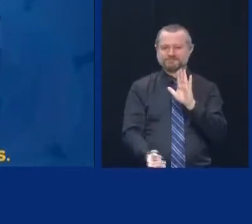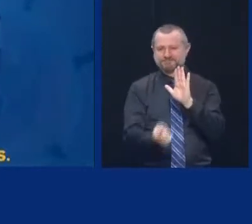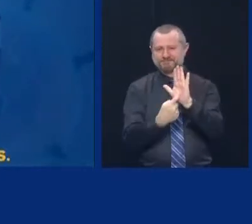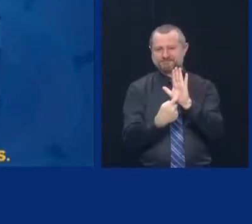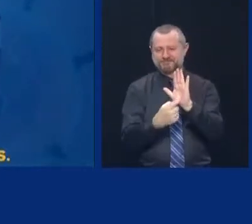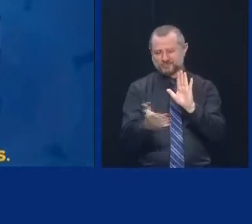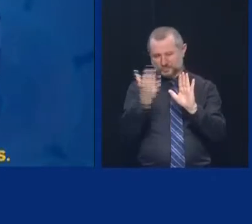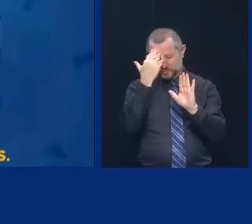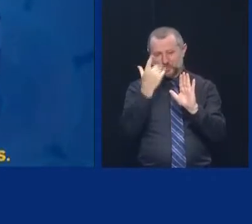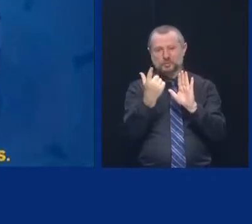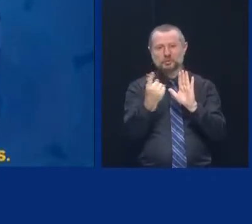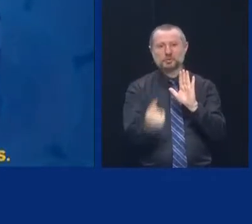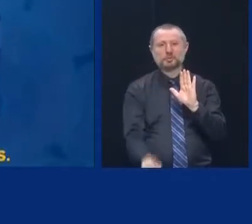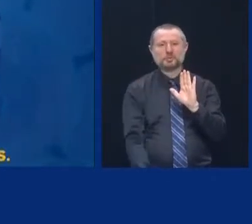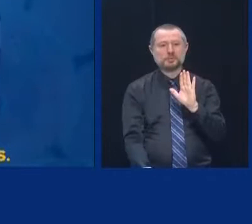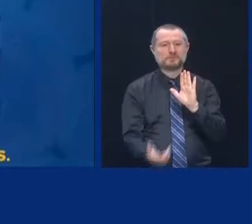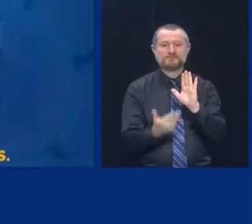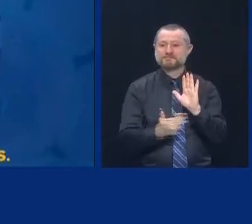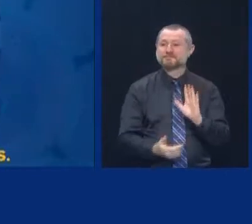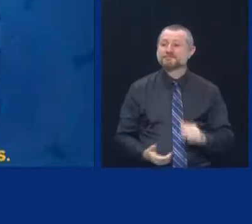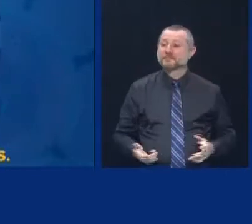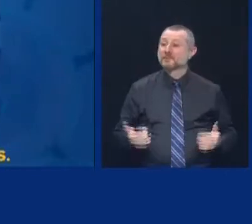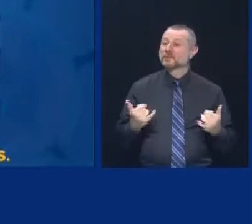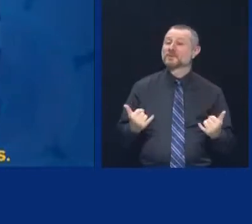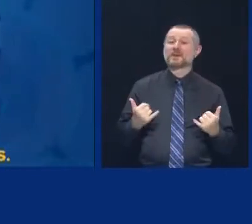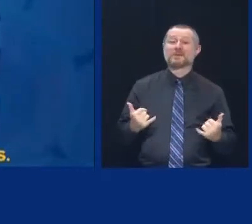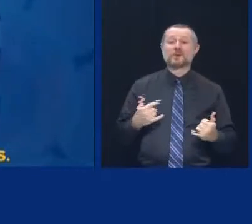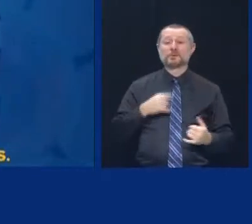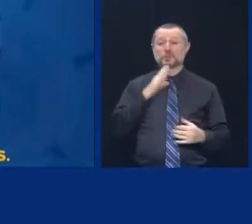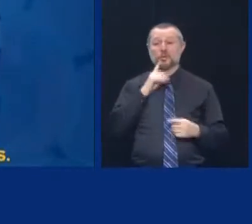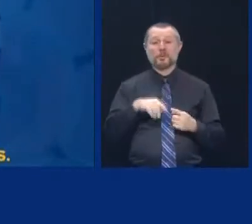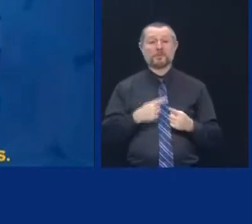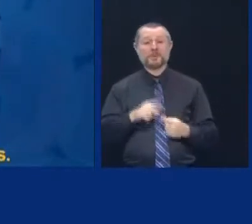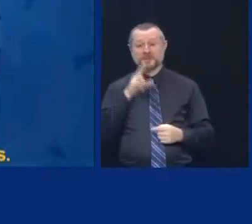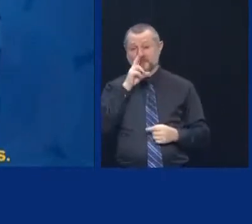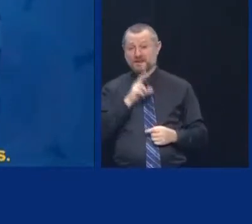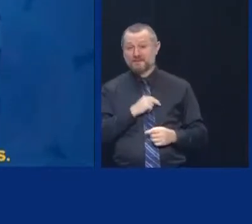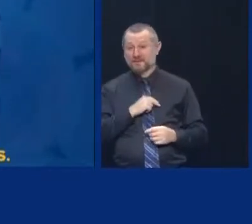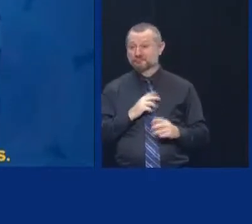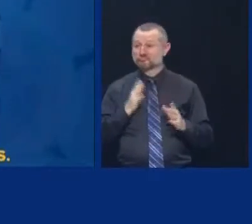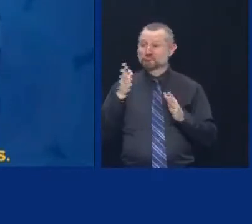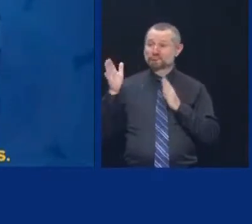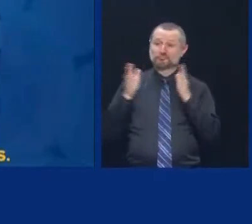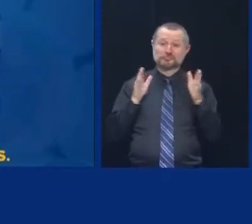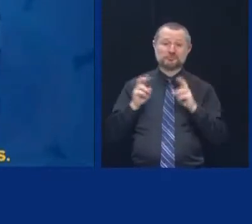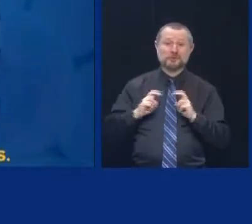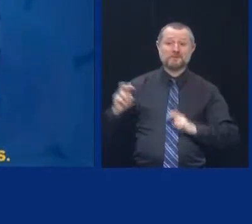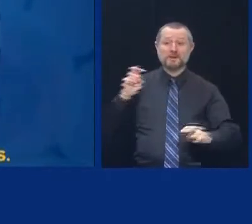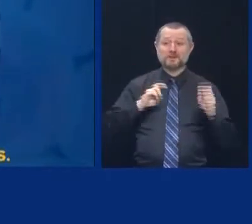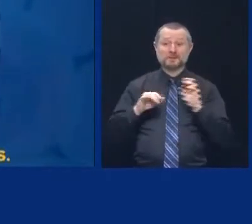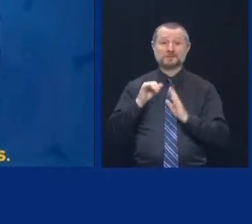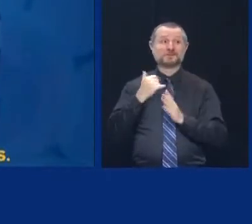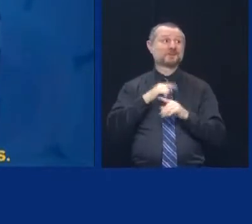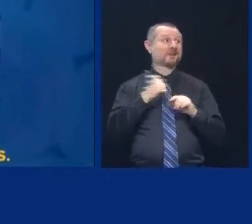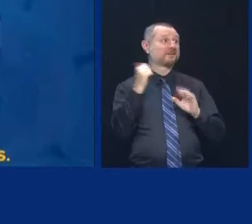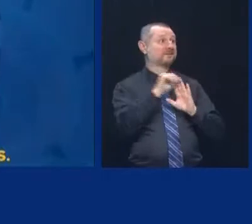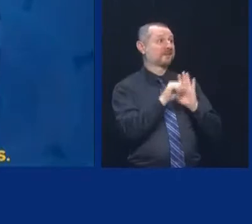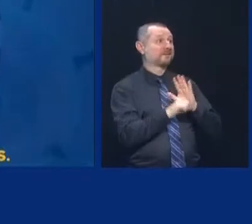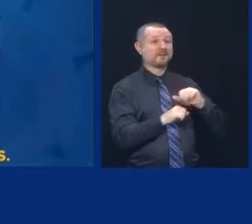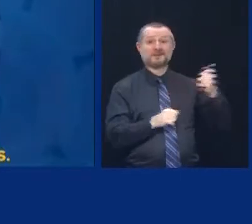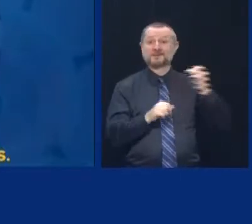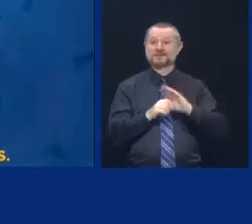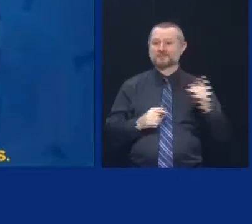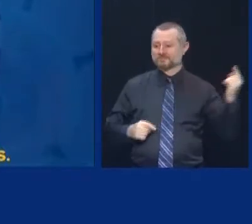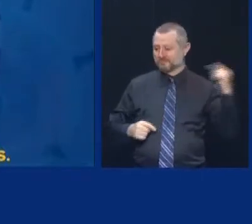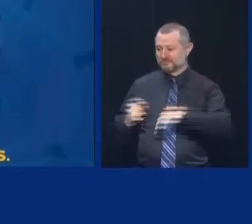issue, Thanksgiving travel. If anyone's coming from another state into New York,